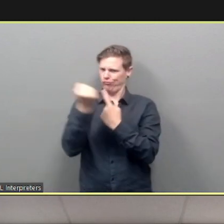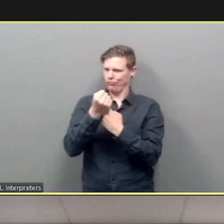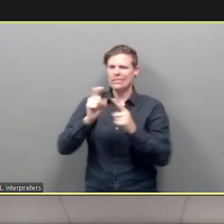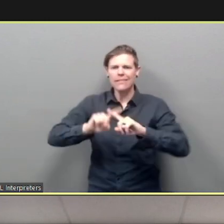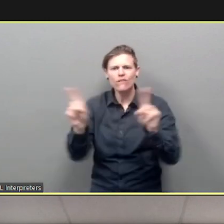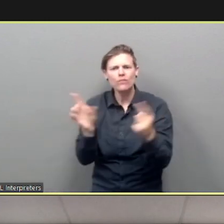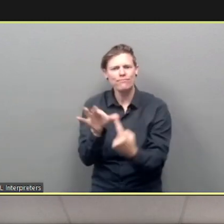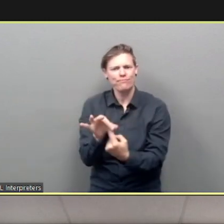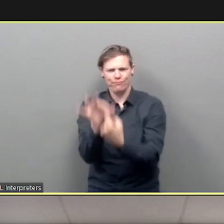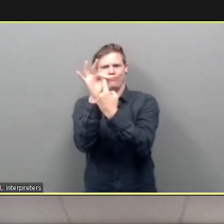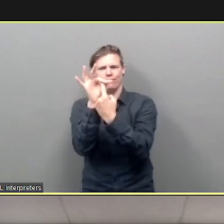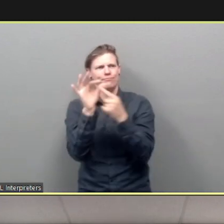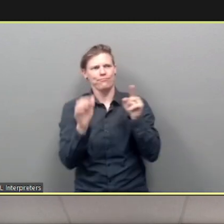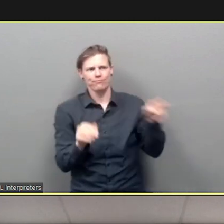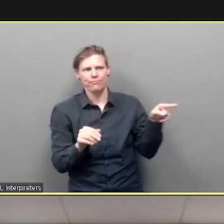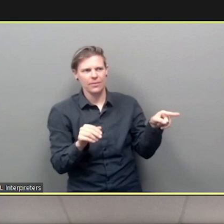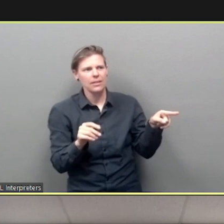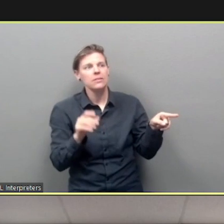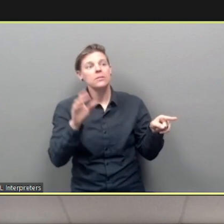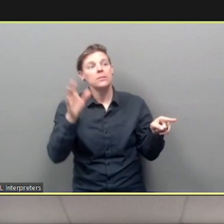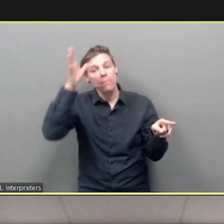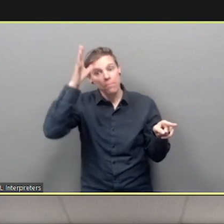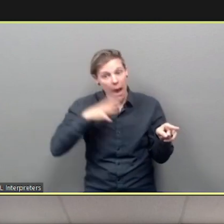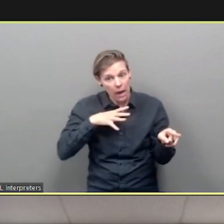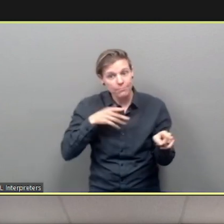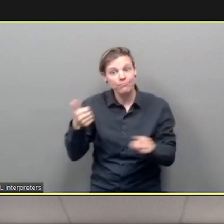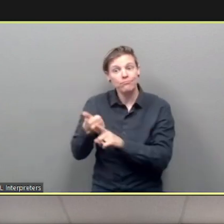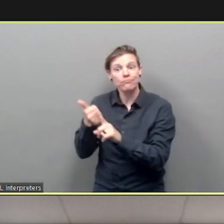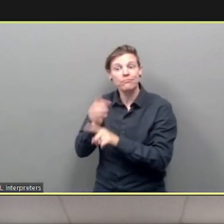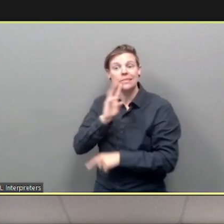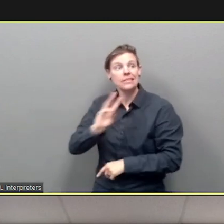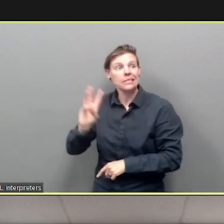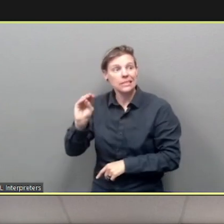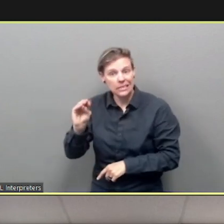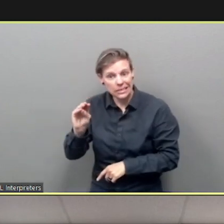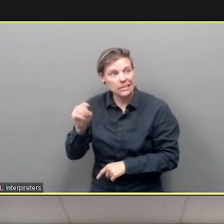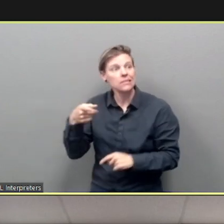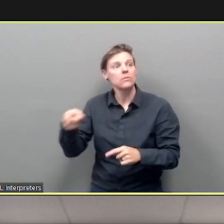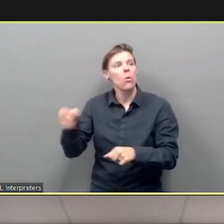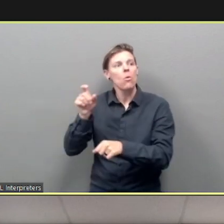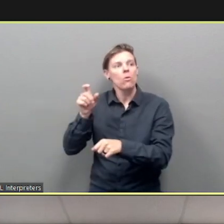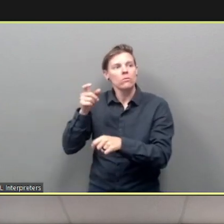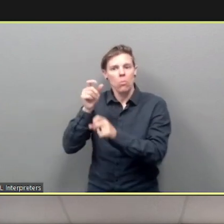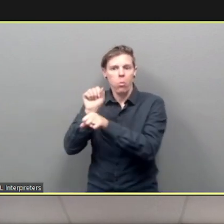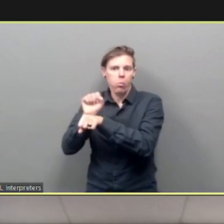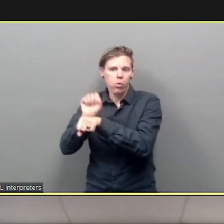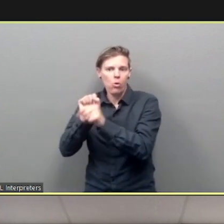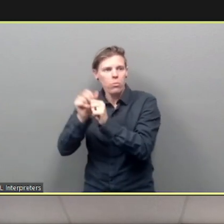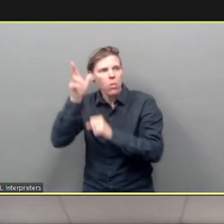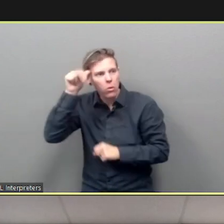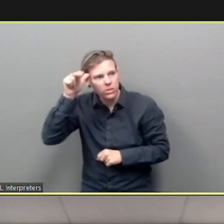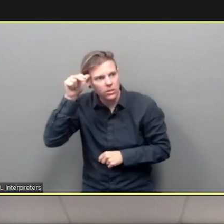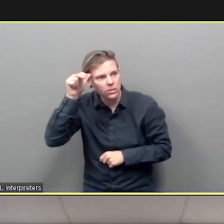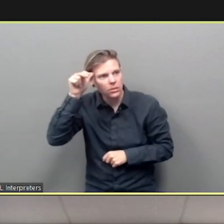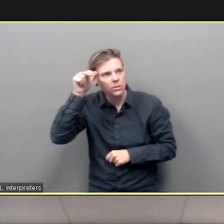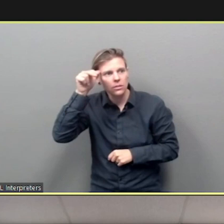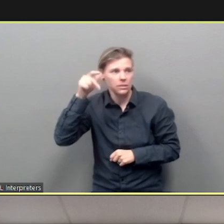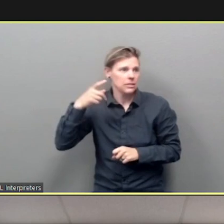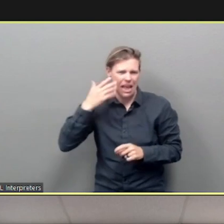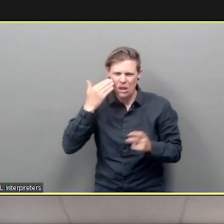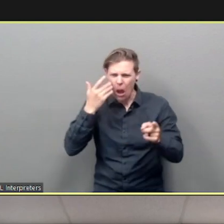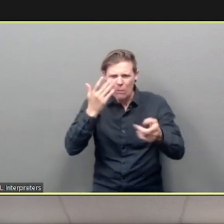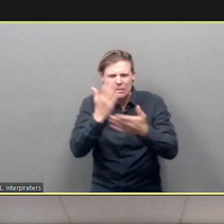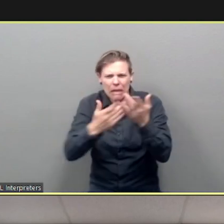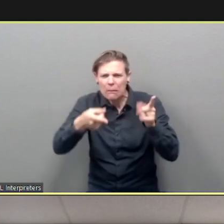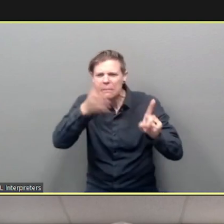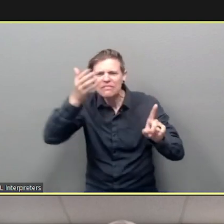60-year-old man who took the horse preparation of ivermectin. I don't expect any of you to remember this, but I mentioned